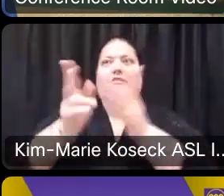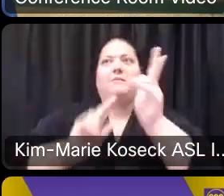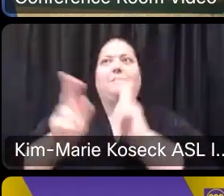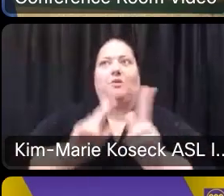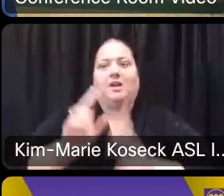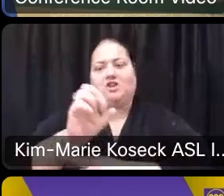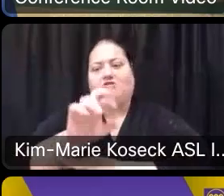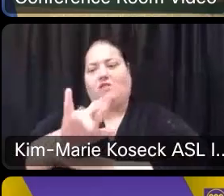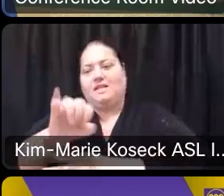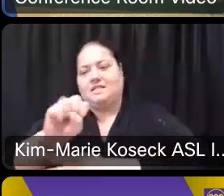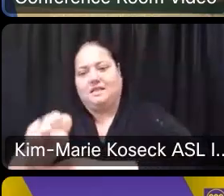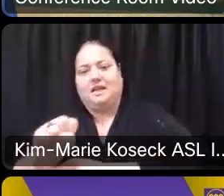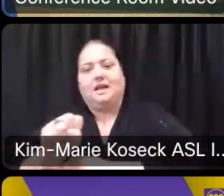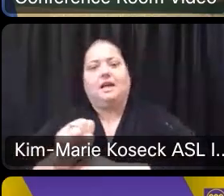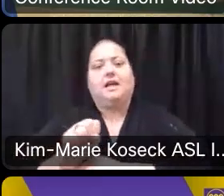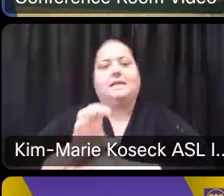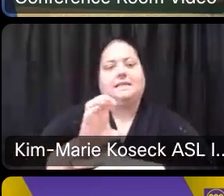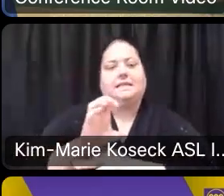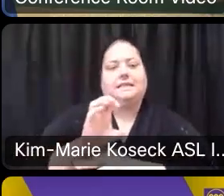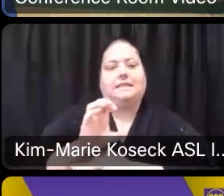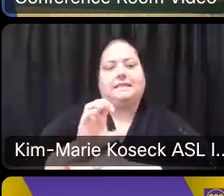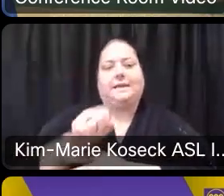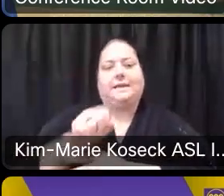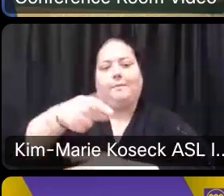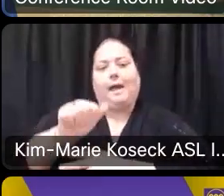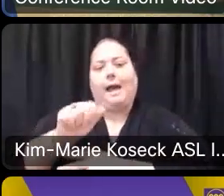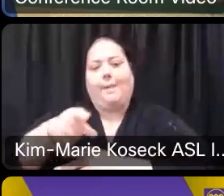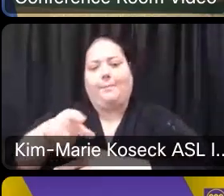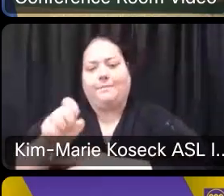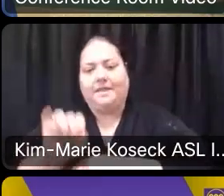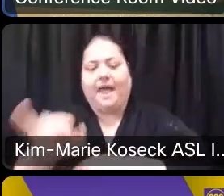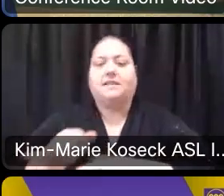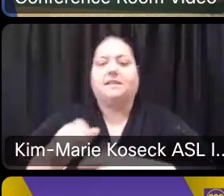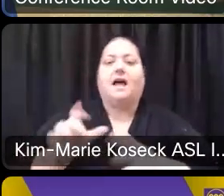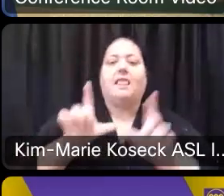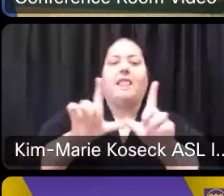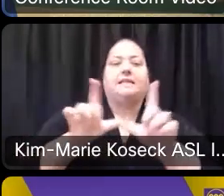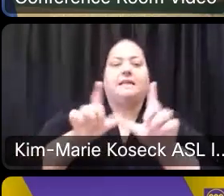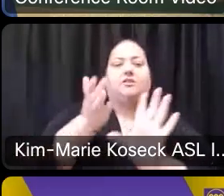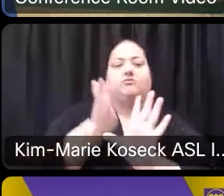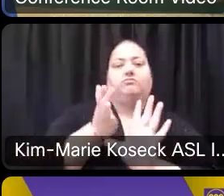They can be part of the CPEPs, again, those are our licensed psychiatric emergency